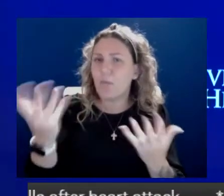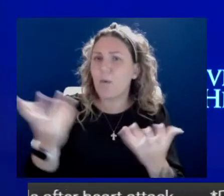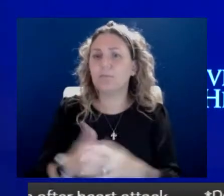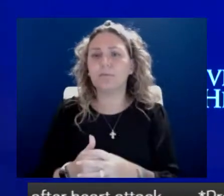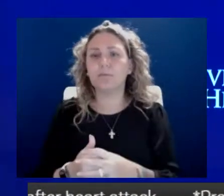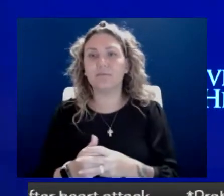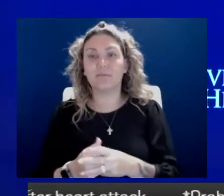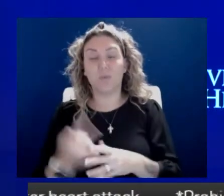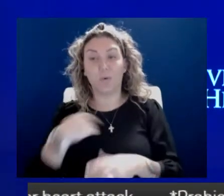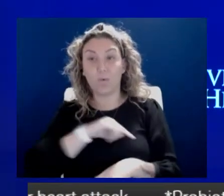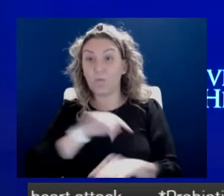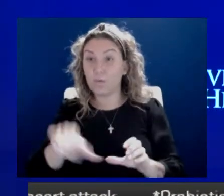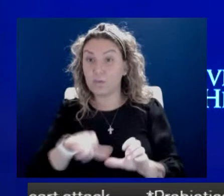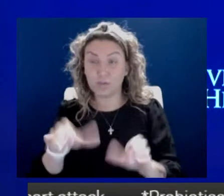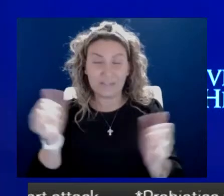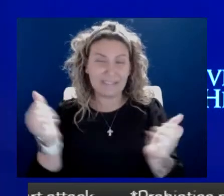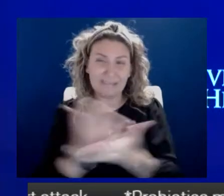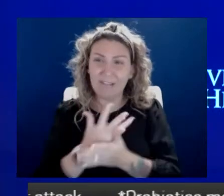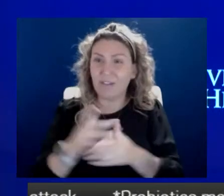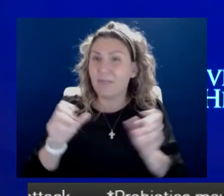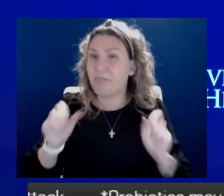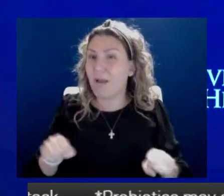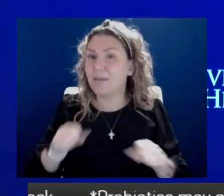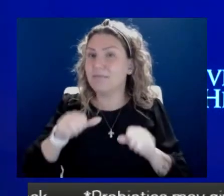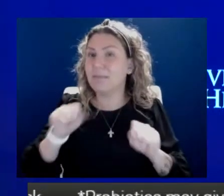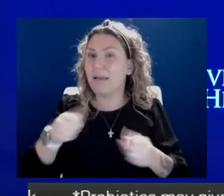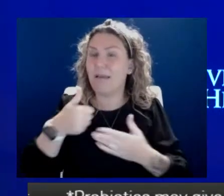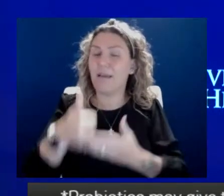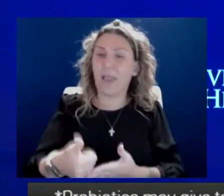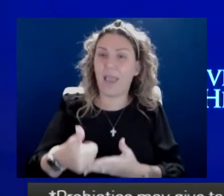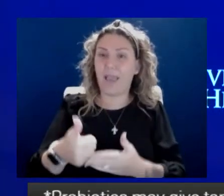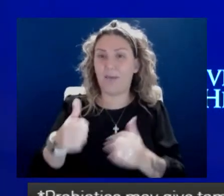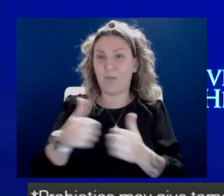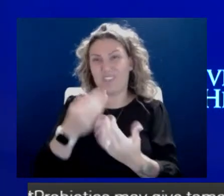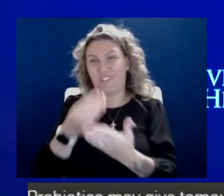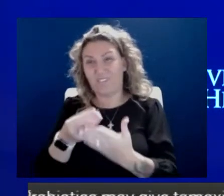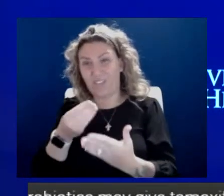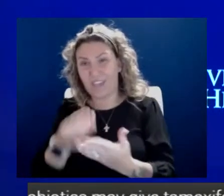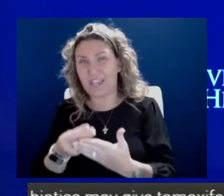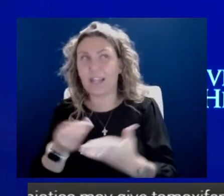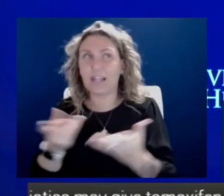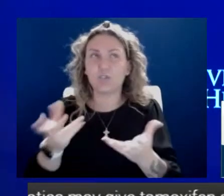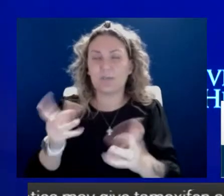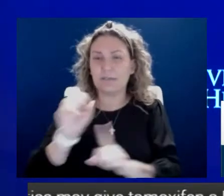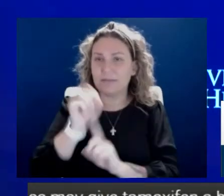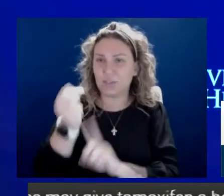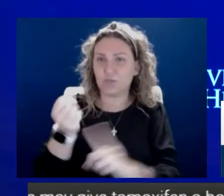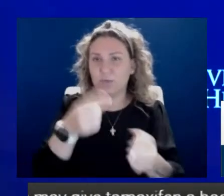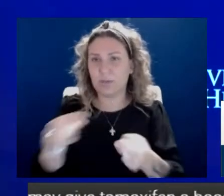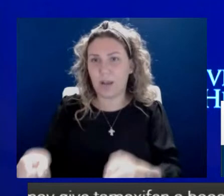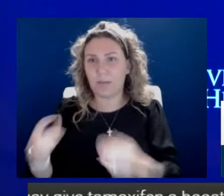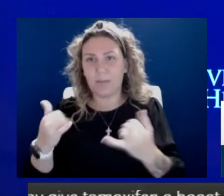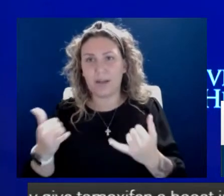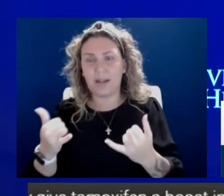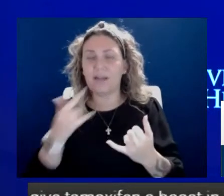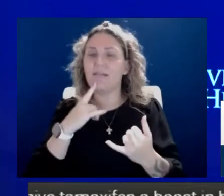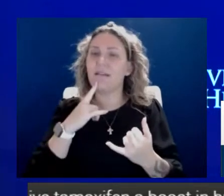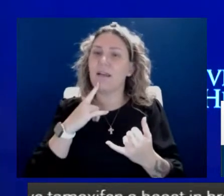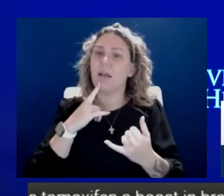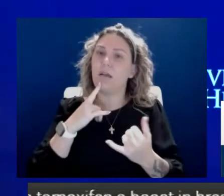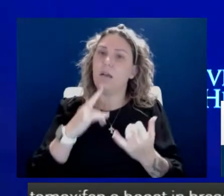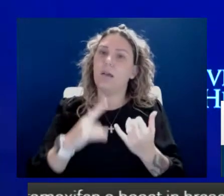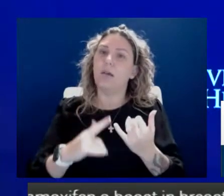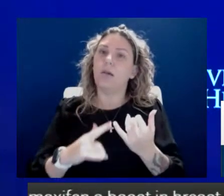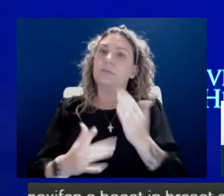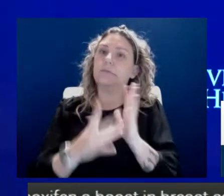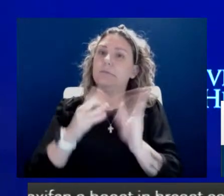doing everything we can to help with these financial kind of situations we're in right now. Telehealth, of course, is having an